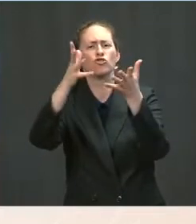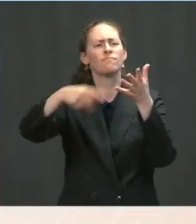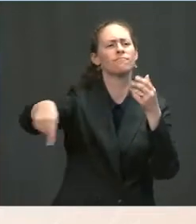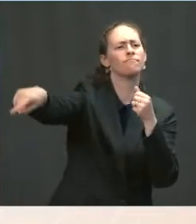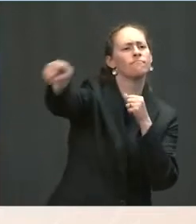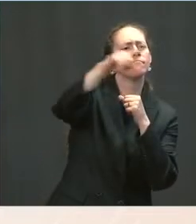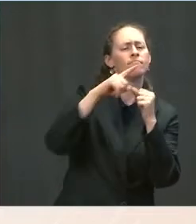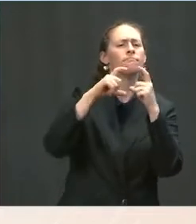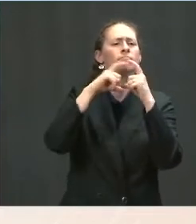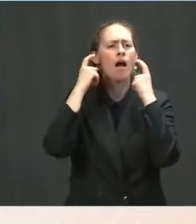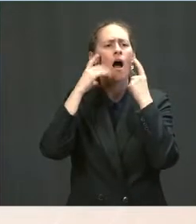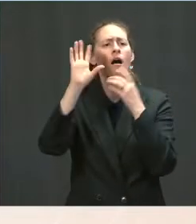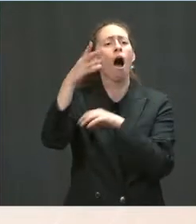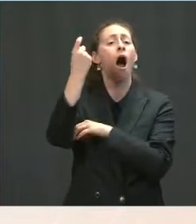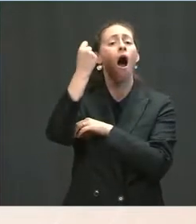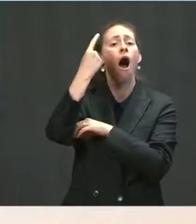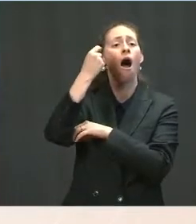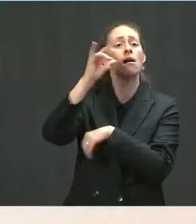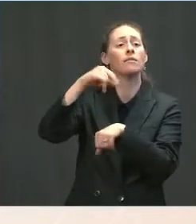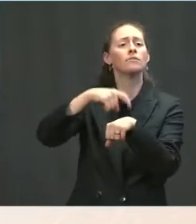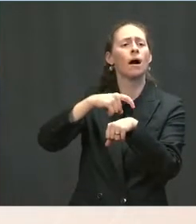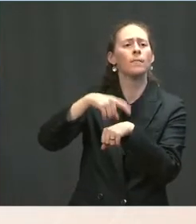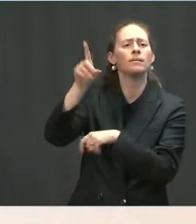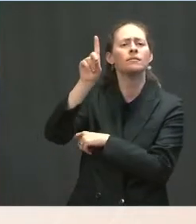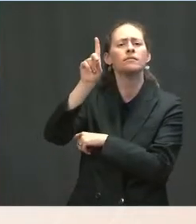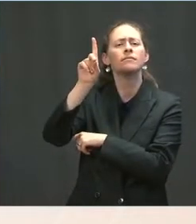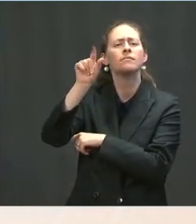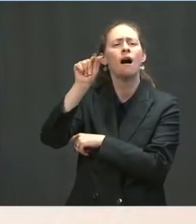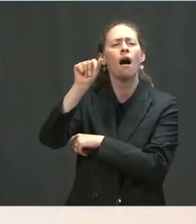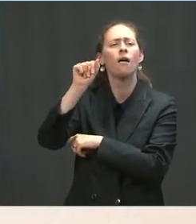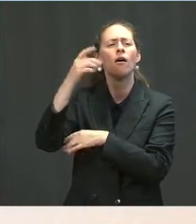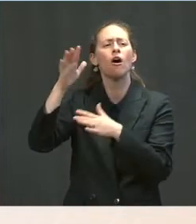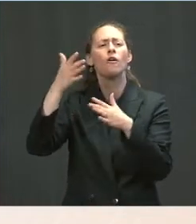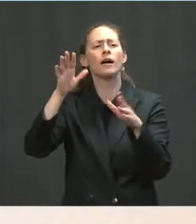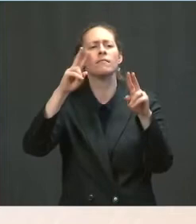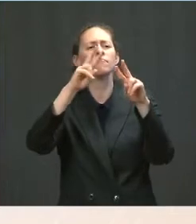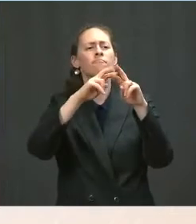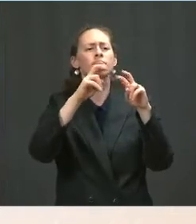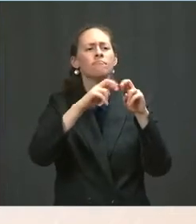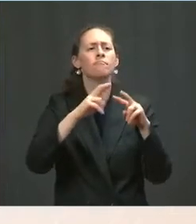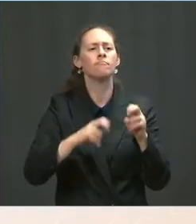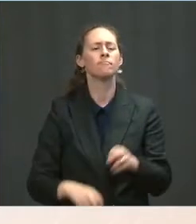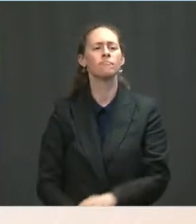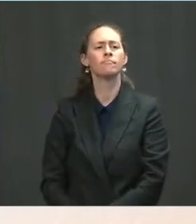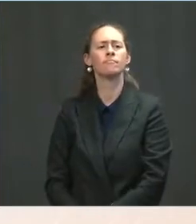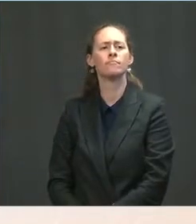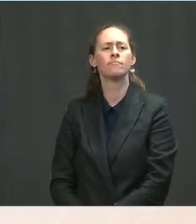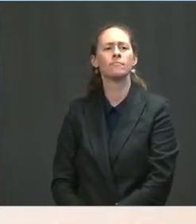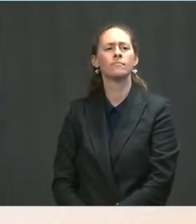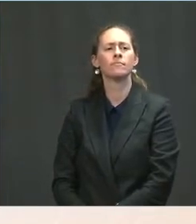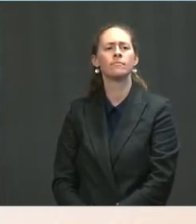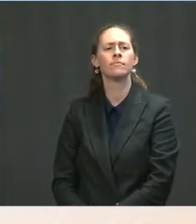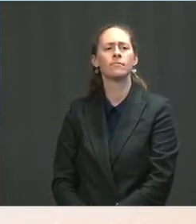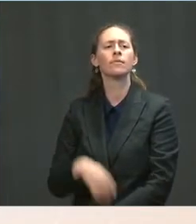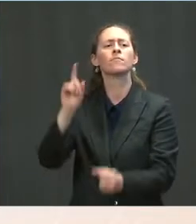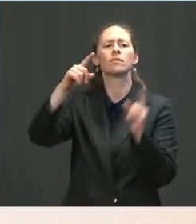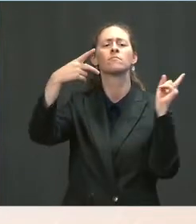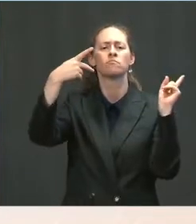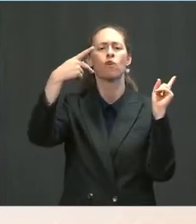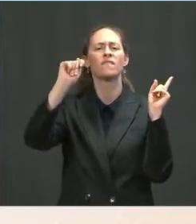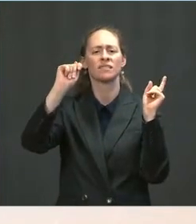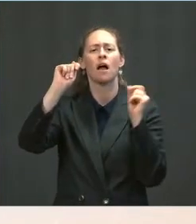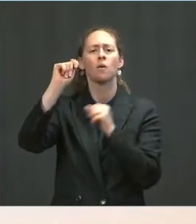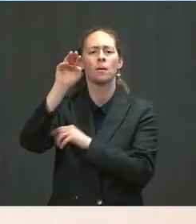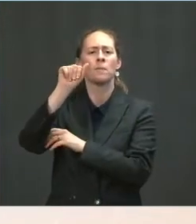partying in Provincetown, Massachusetts. Has the White House seen any proof that COVID is spreading, vaccinated people are spreading